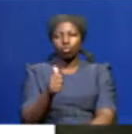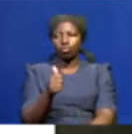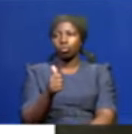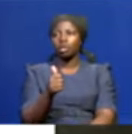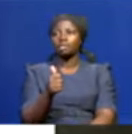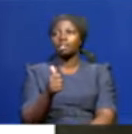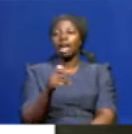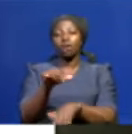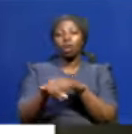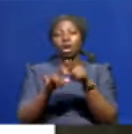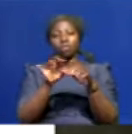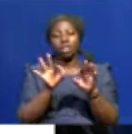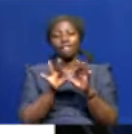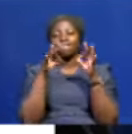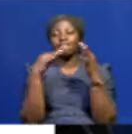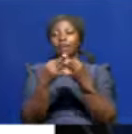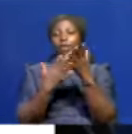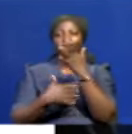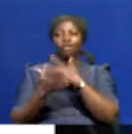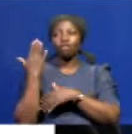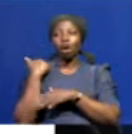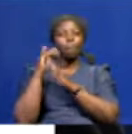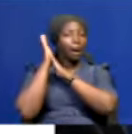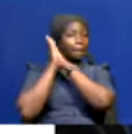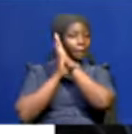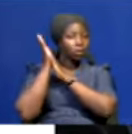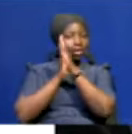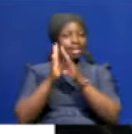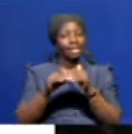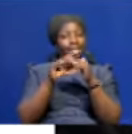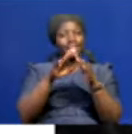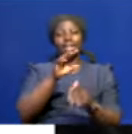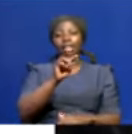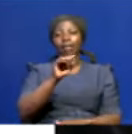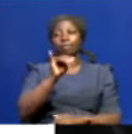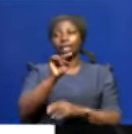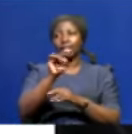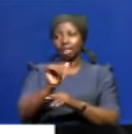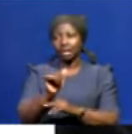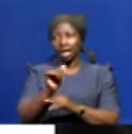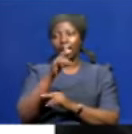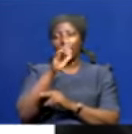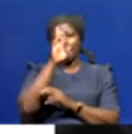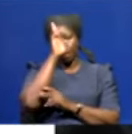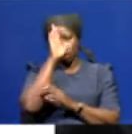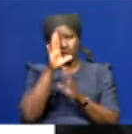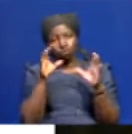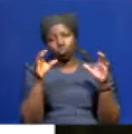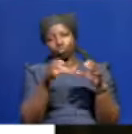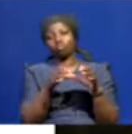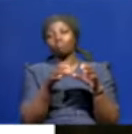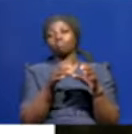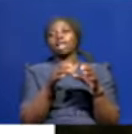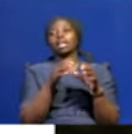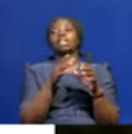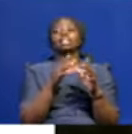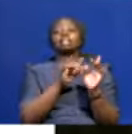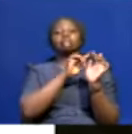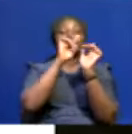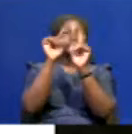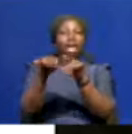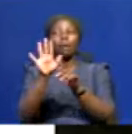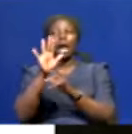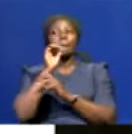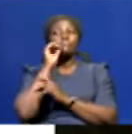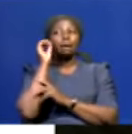According to the family of the former Mungiki leader Maina Njenga, a contingent of police officers allegedly stormed the